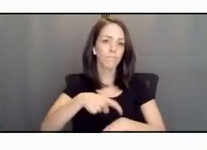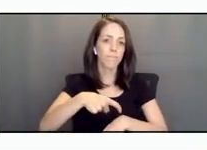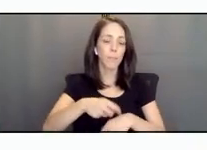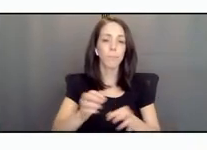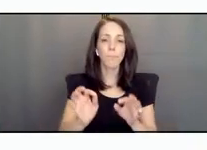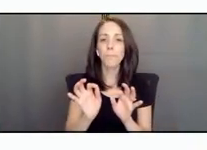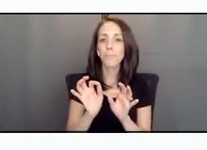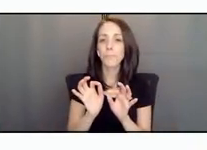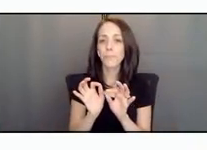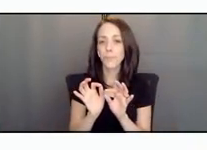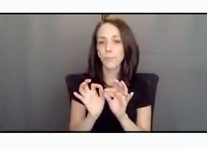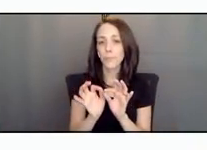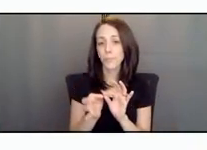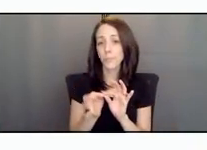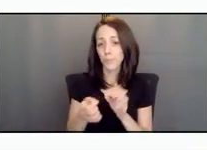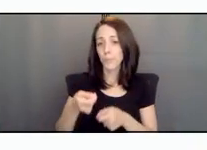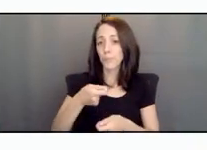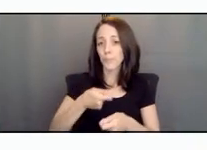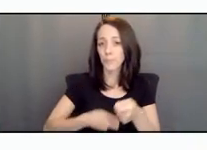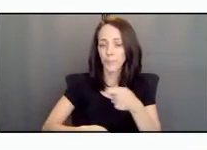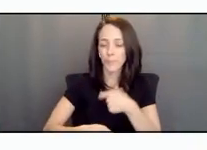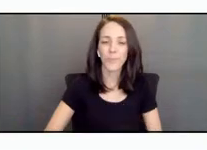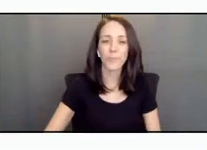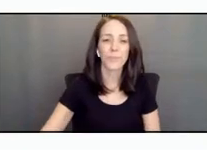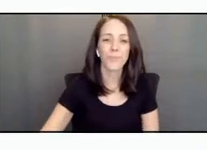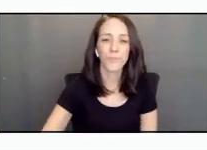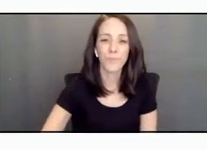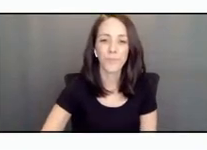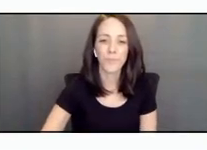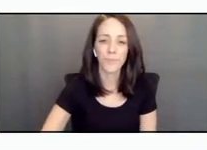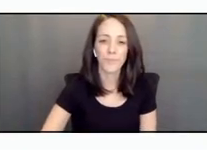within the process. So I think